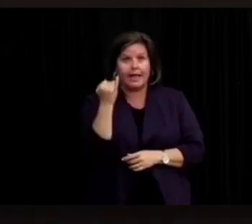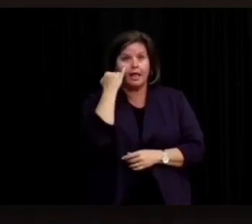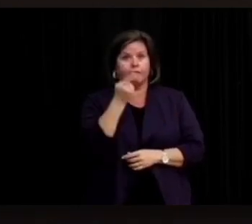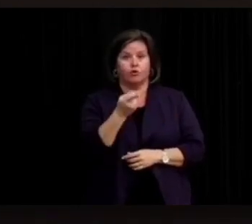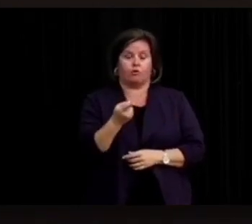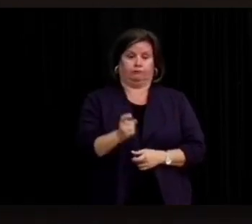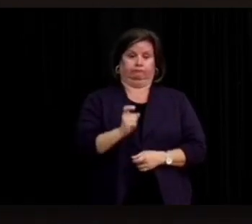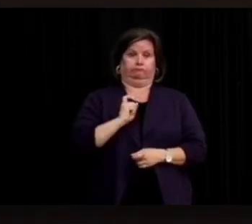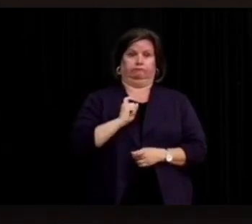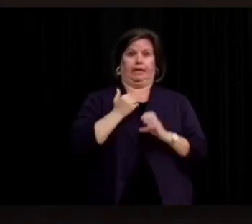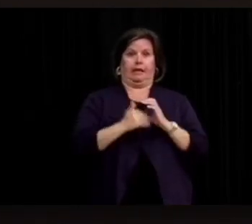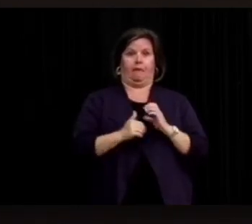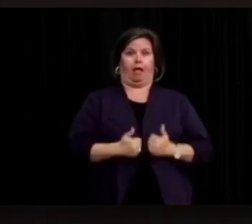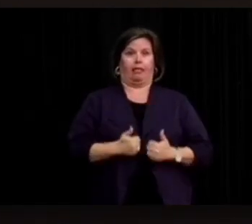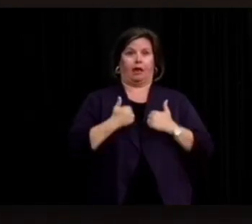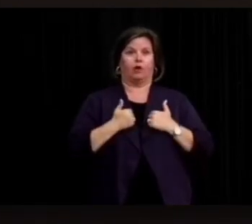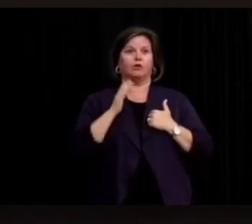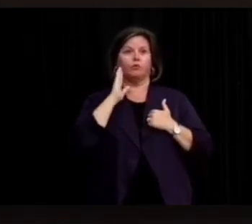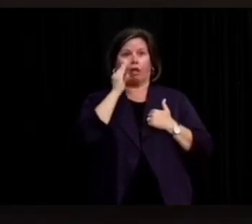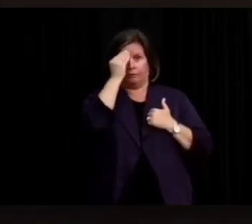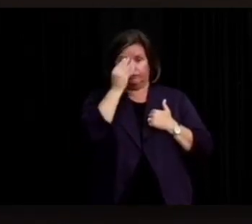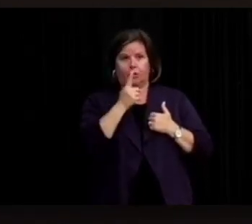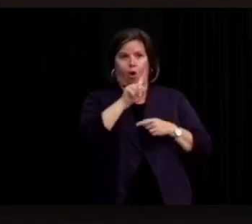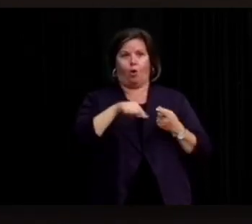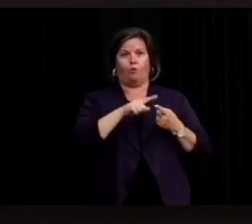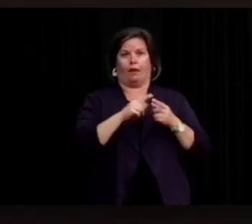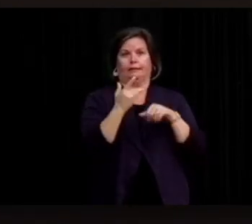address. We'll be able to let you know when that's available.